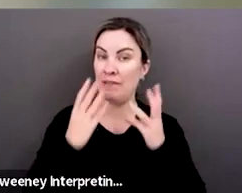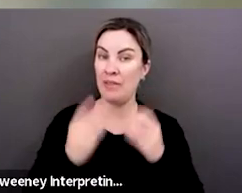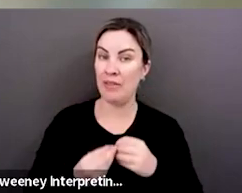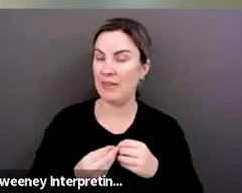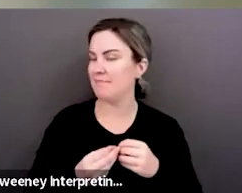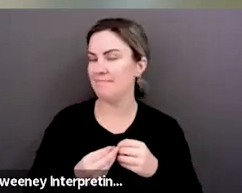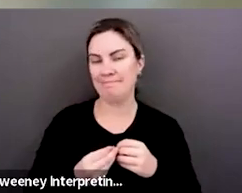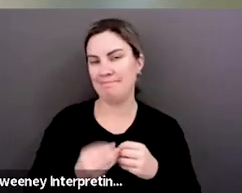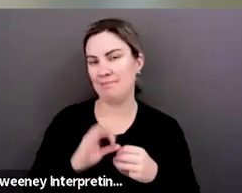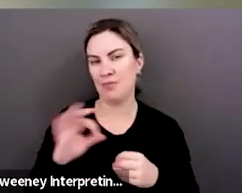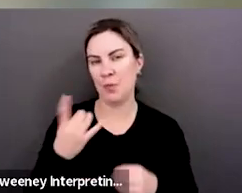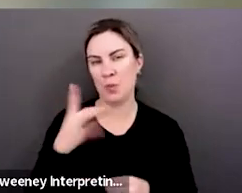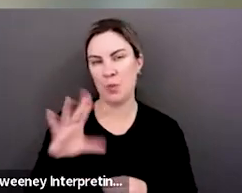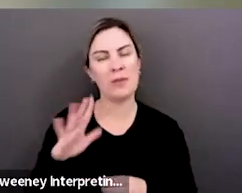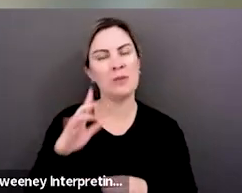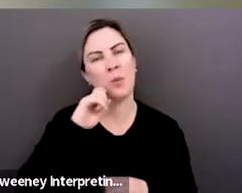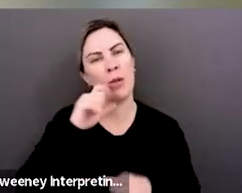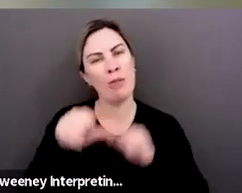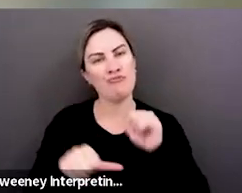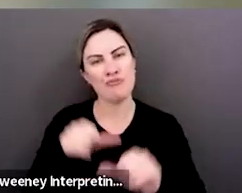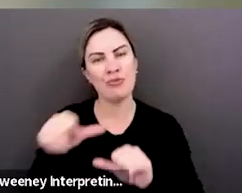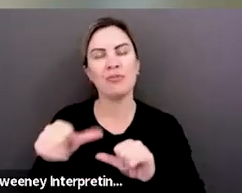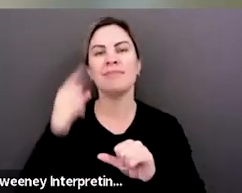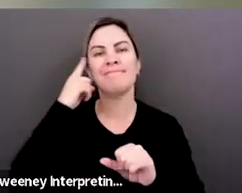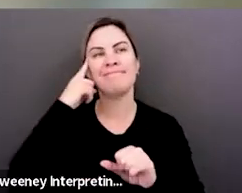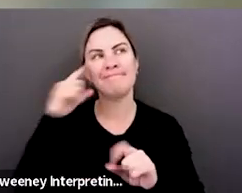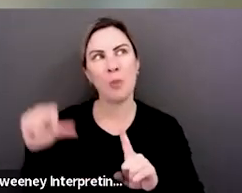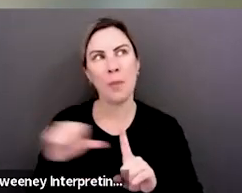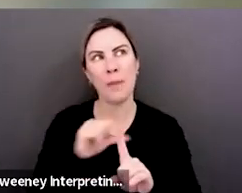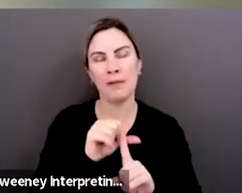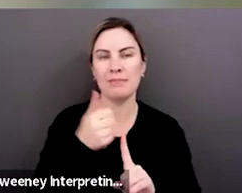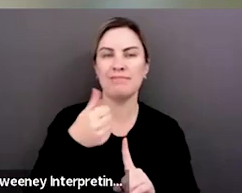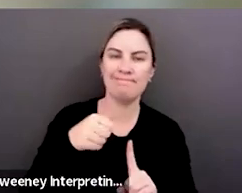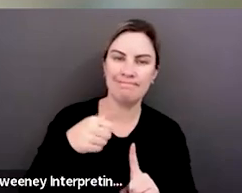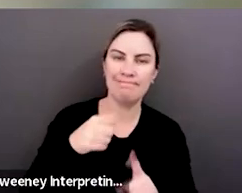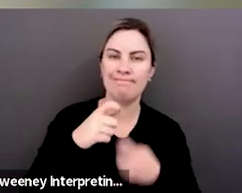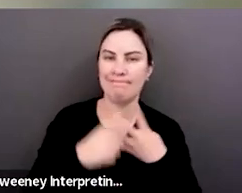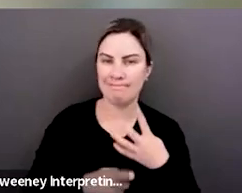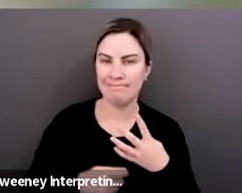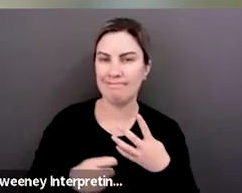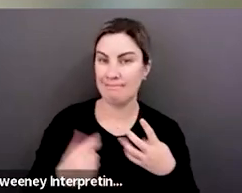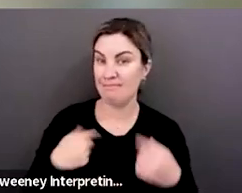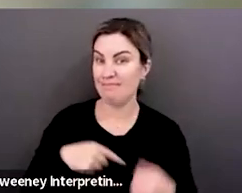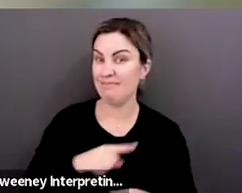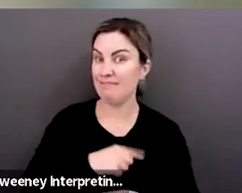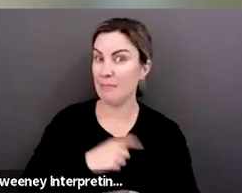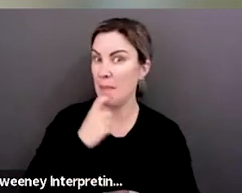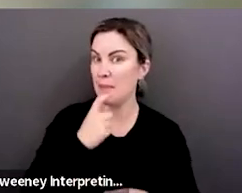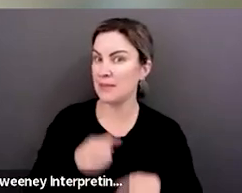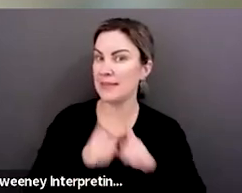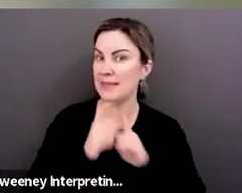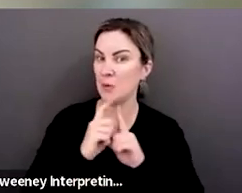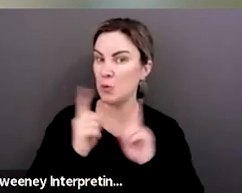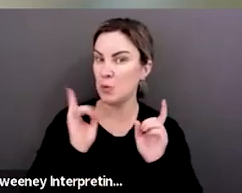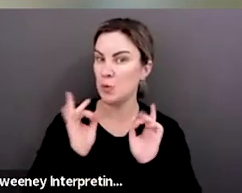that you think about and come back to. And I guess from us, it's been quite hard to start that movement as well. So I guess